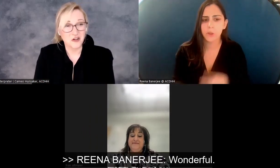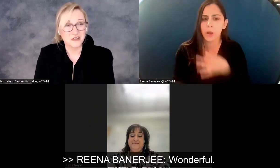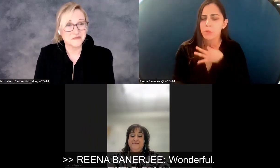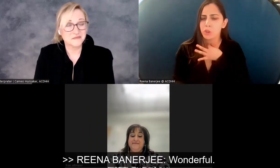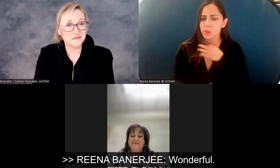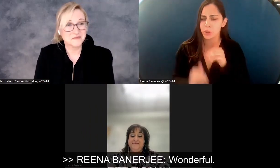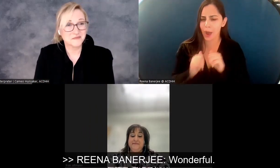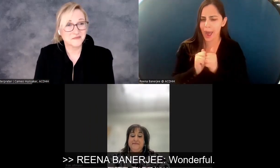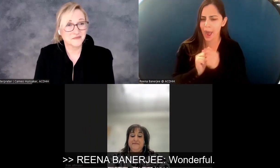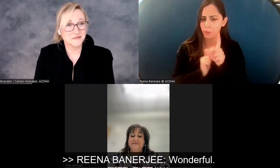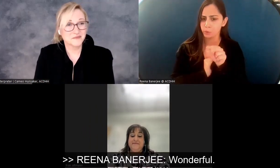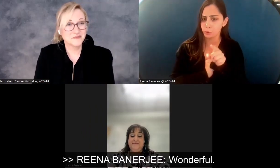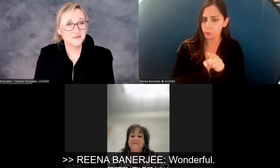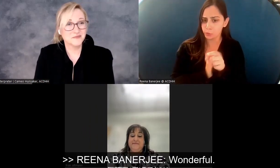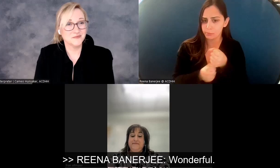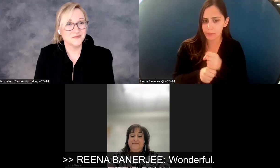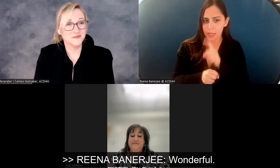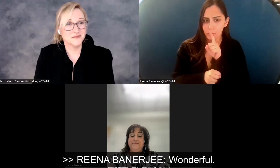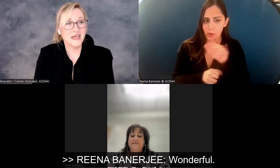Wonderful.